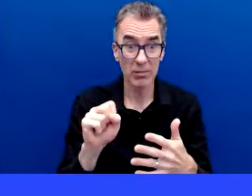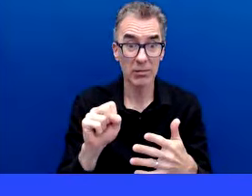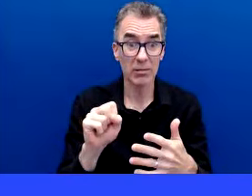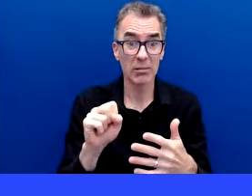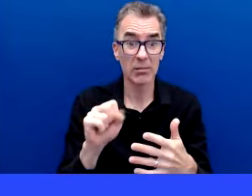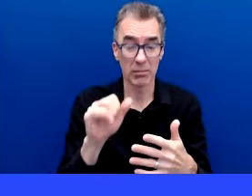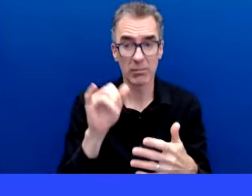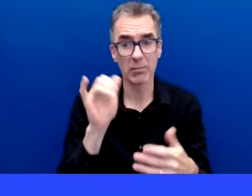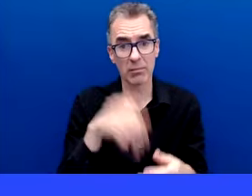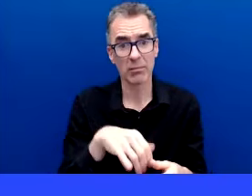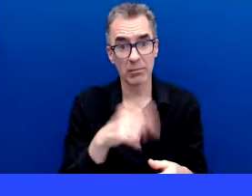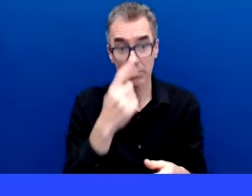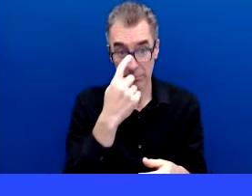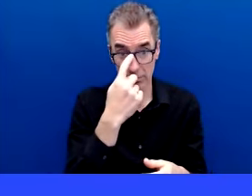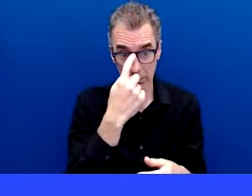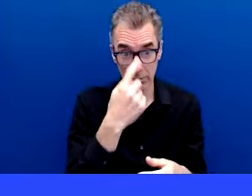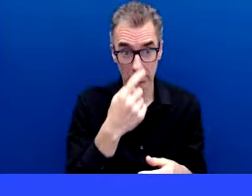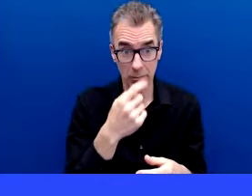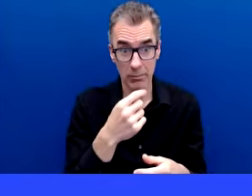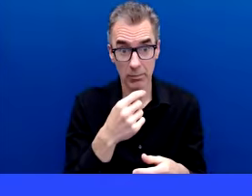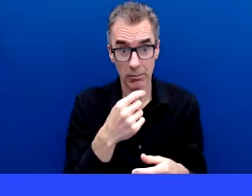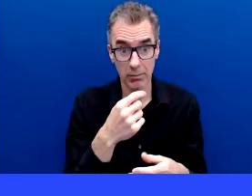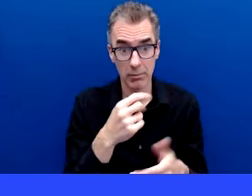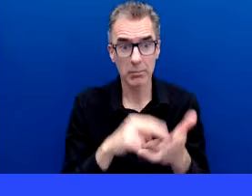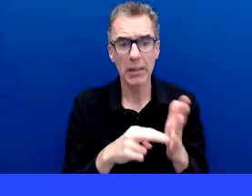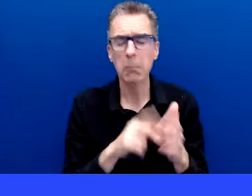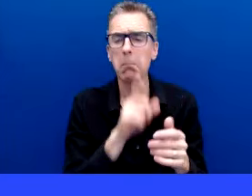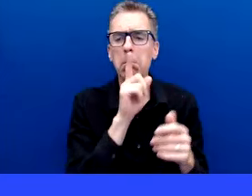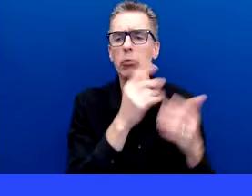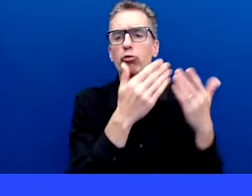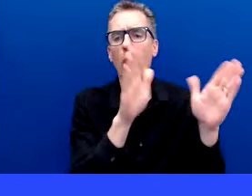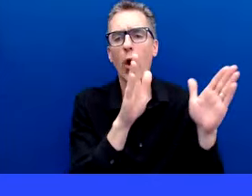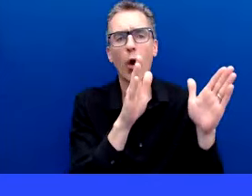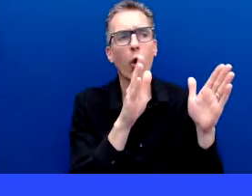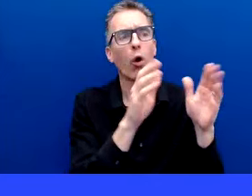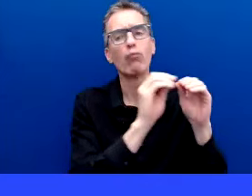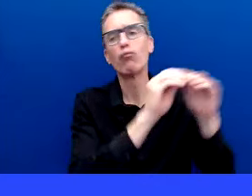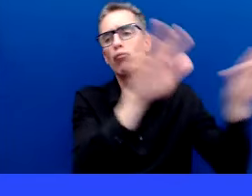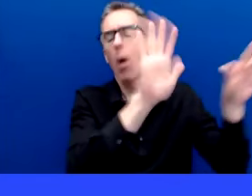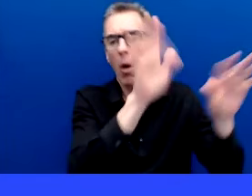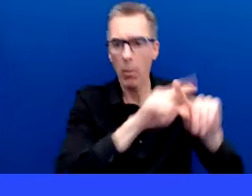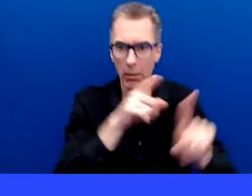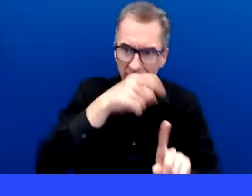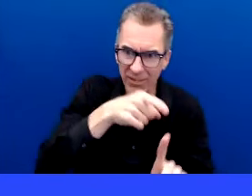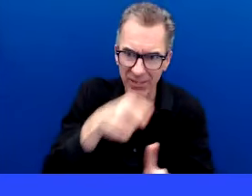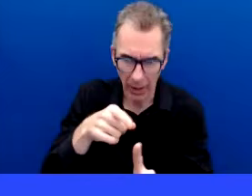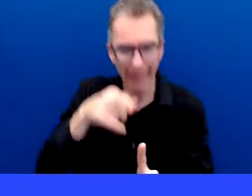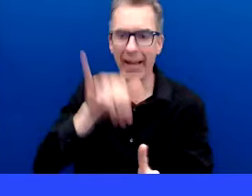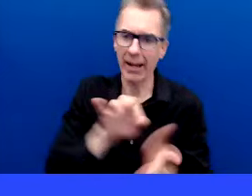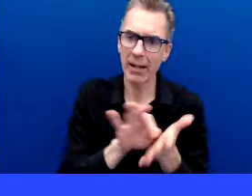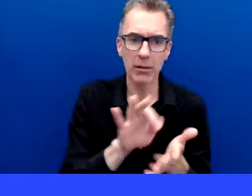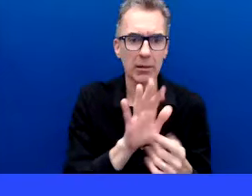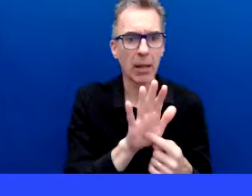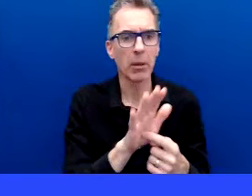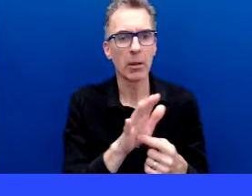outline the fact that this is not just a general announcement. Hey, campus is going to be closed for this